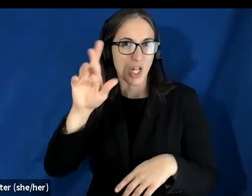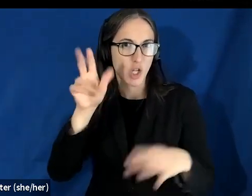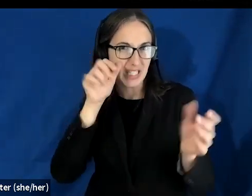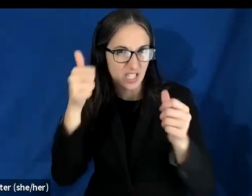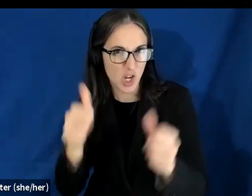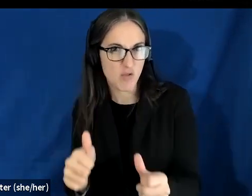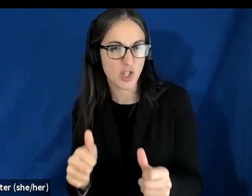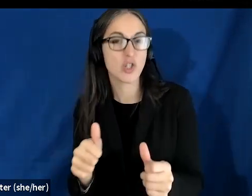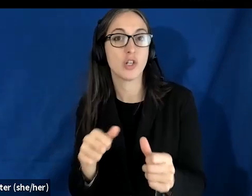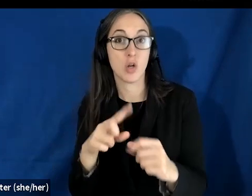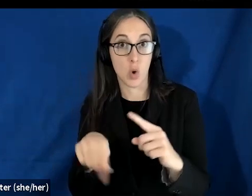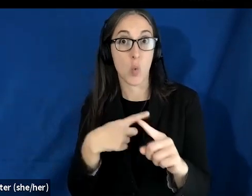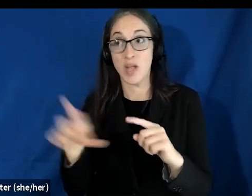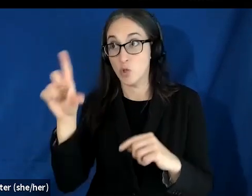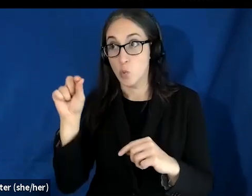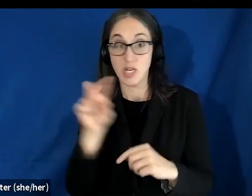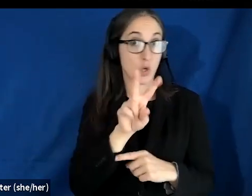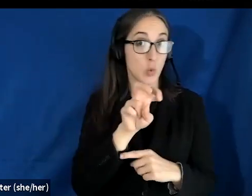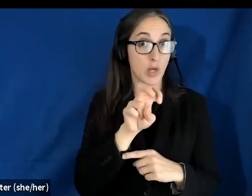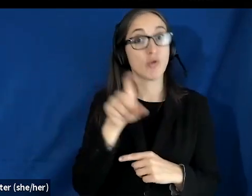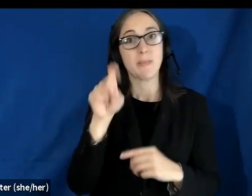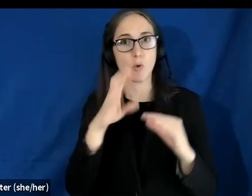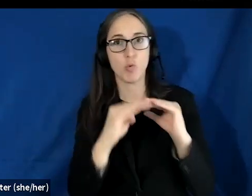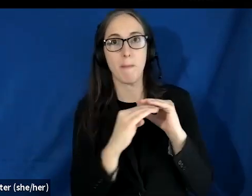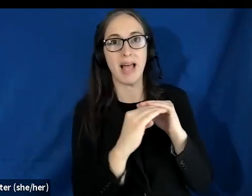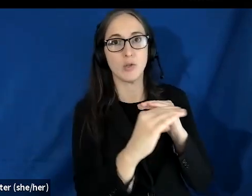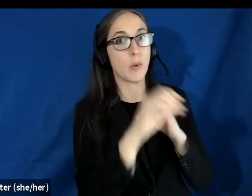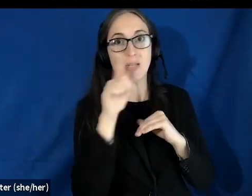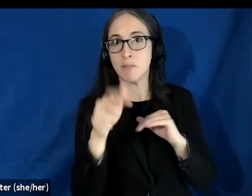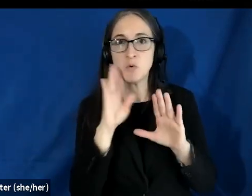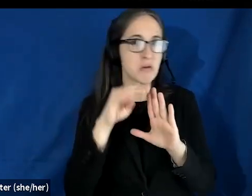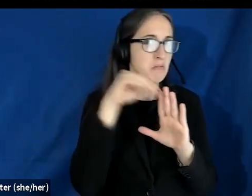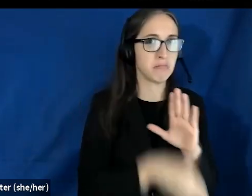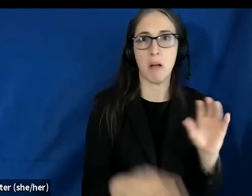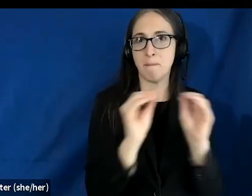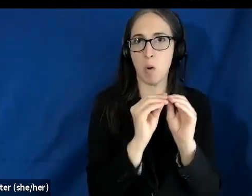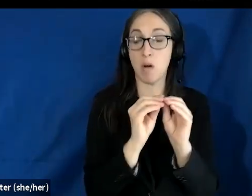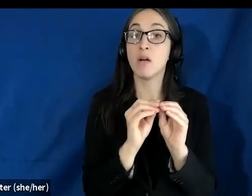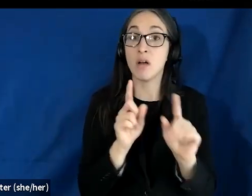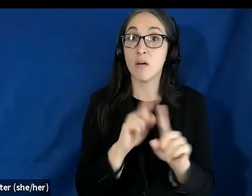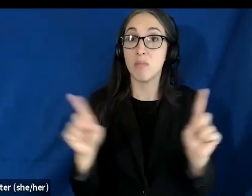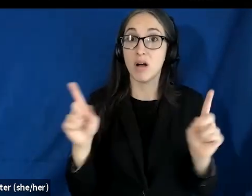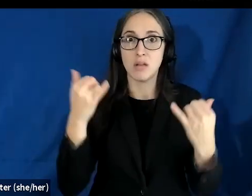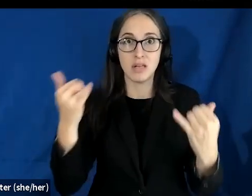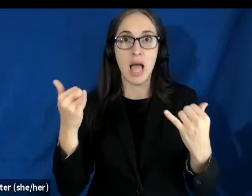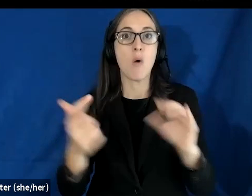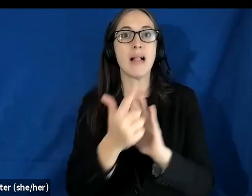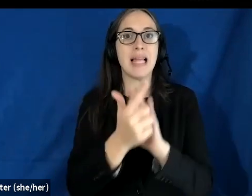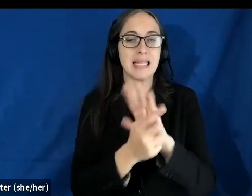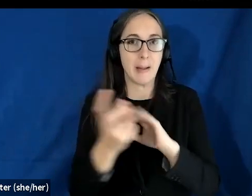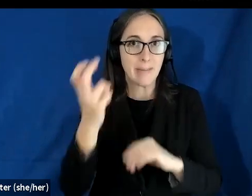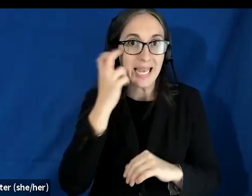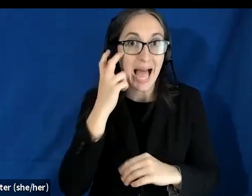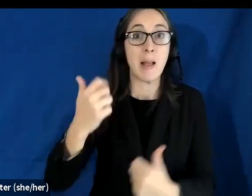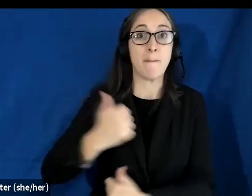hit your 2200, you're supposed to plateau. You're not supposed to decline any further. So because I was now legally blind, and the military said,